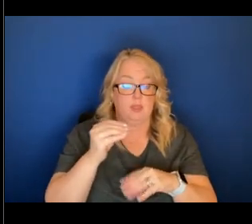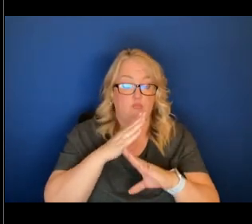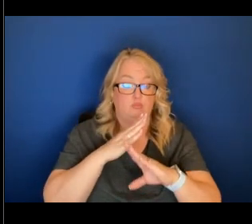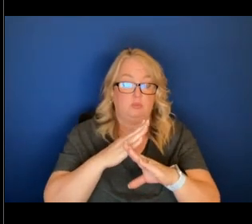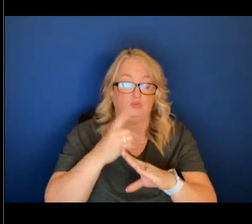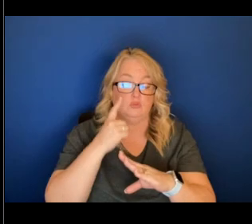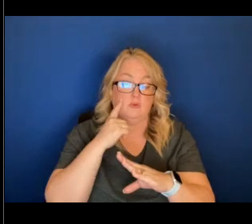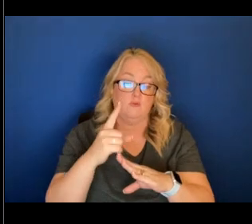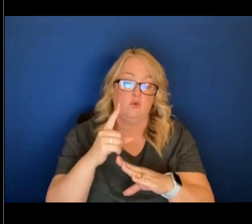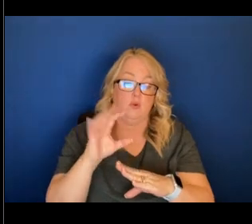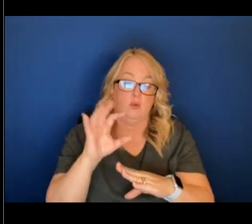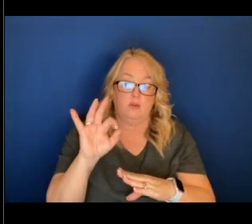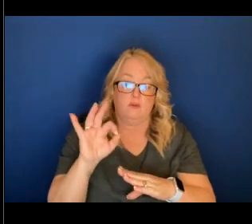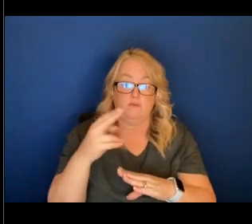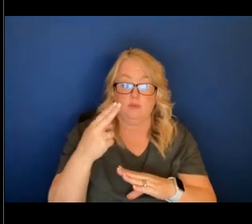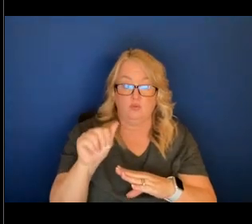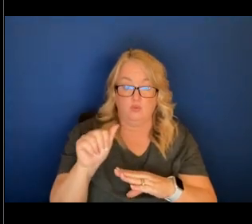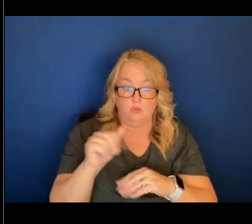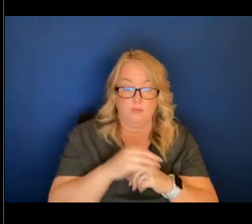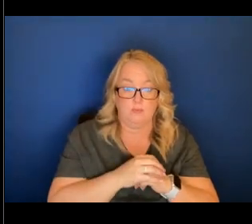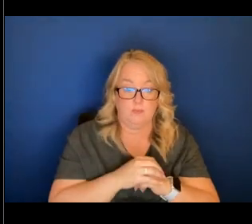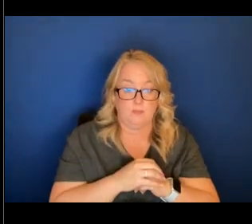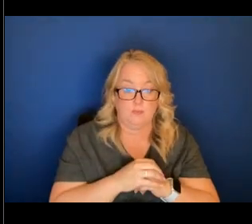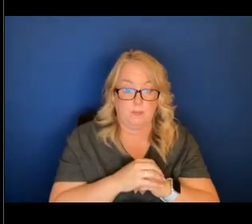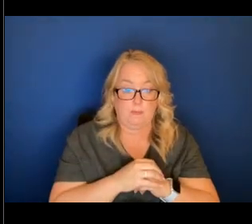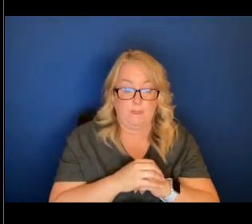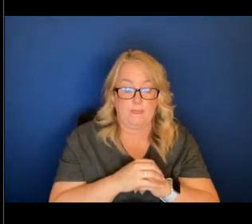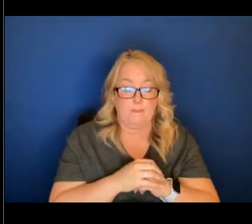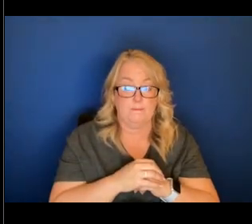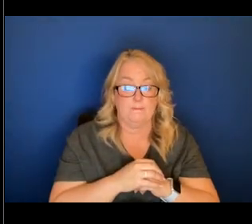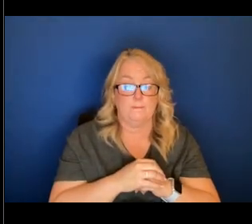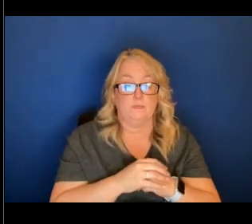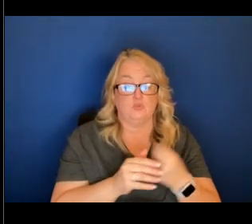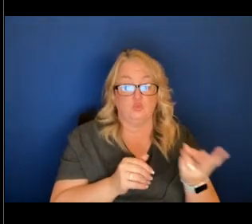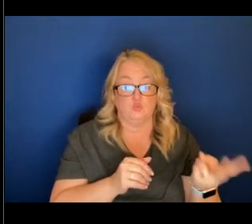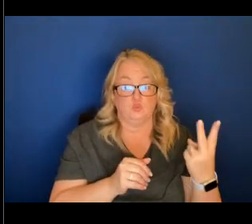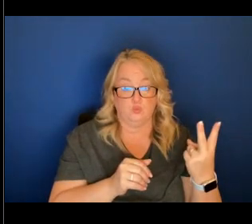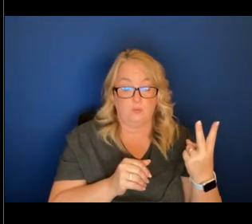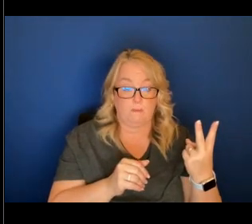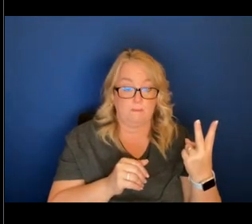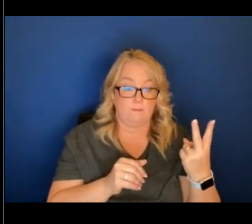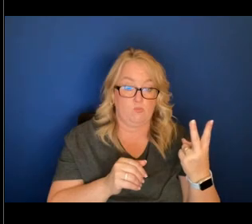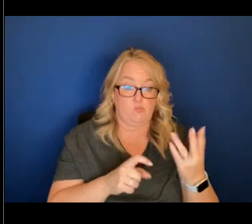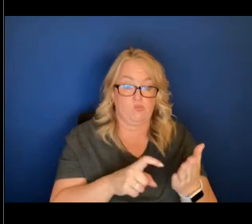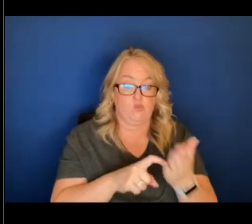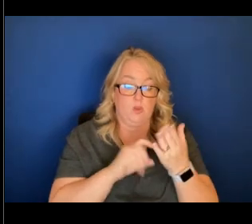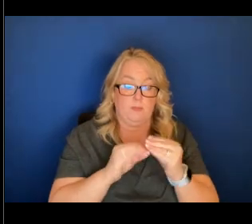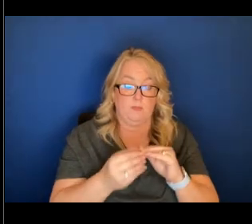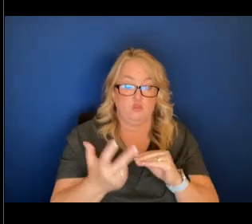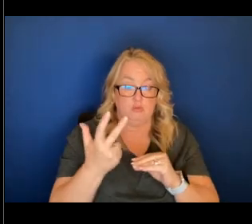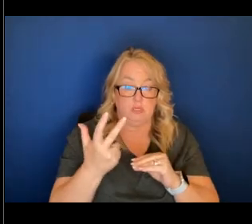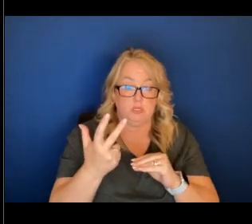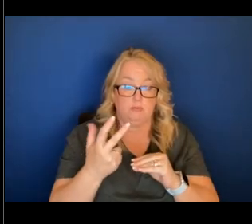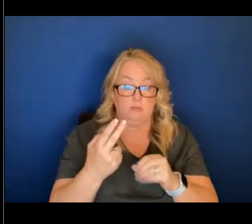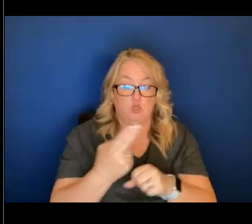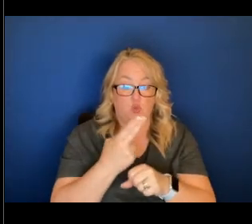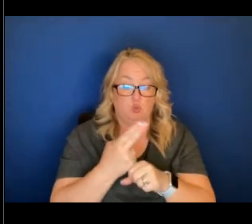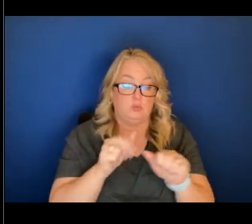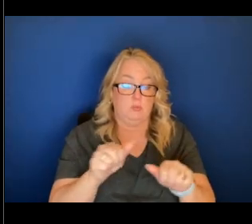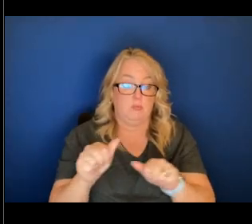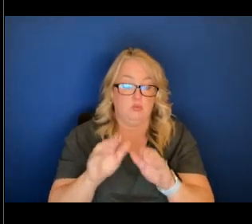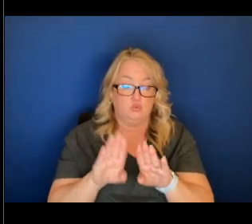and protections of the Fair Housing Act. Topic 2, Requirement 3, Usable